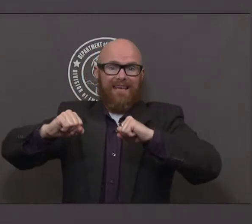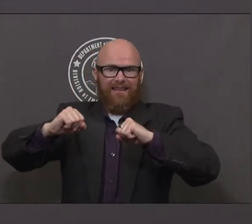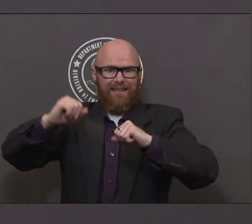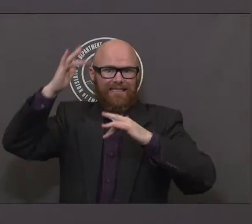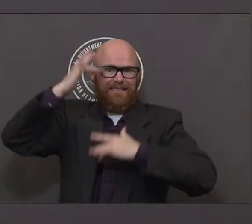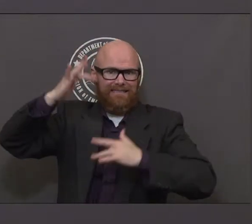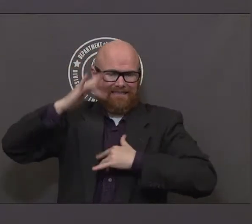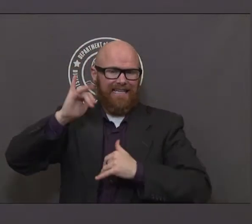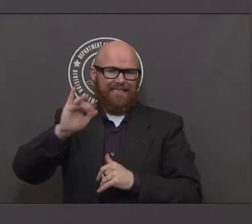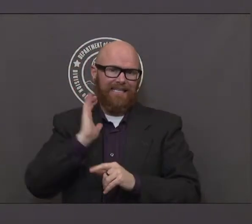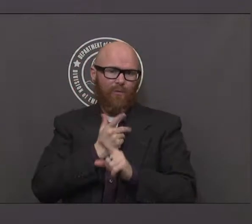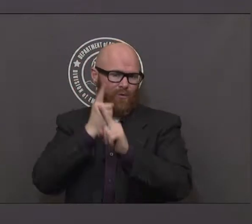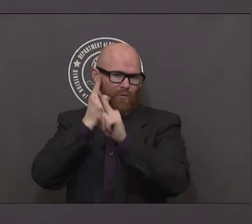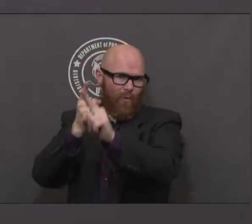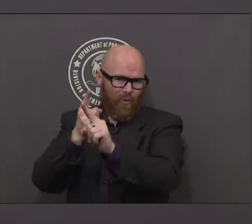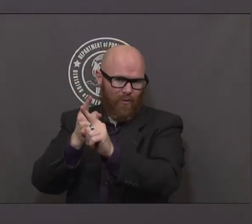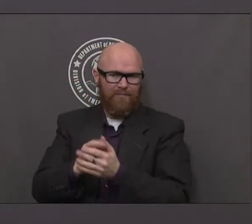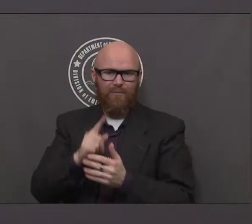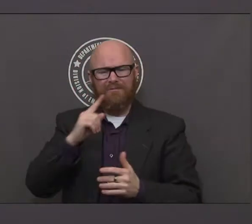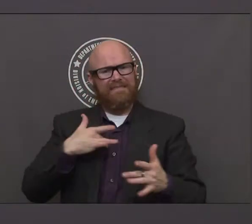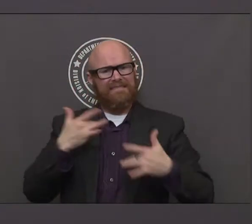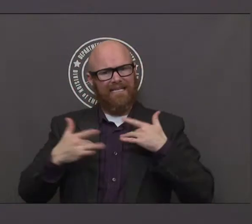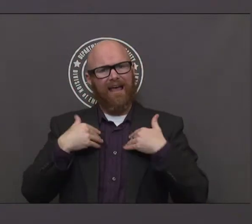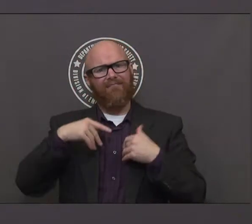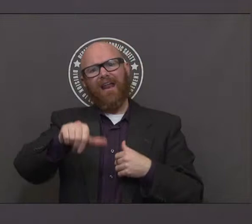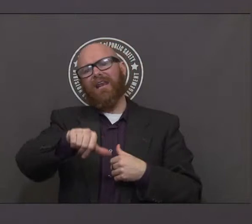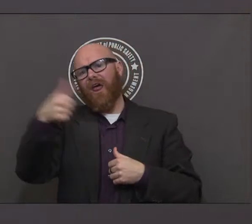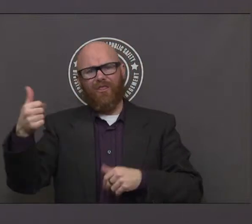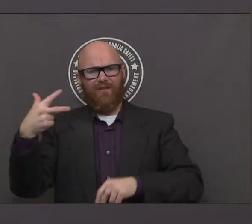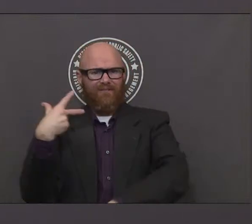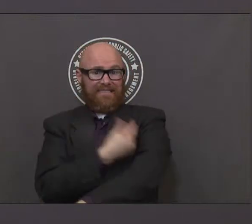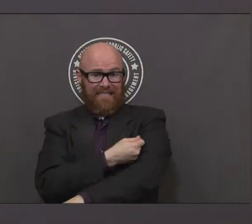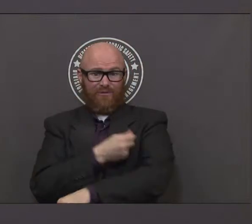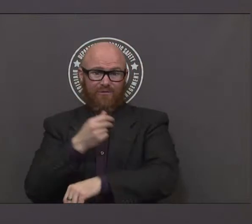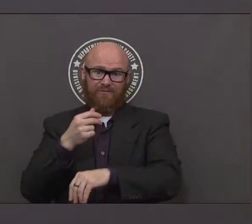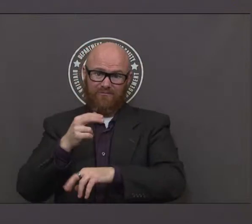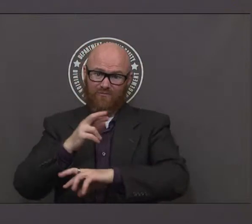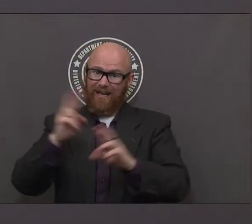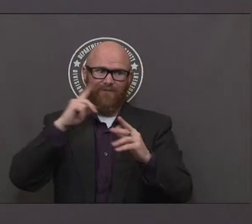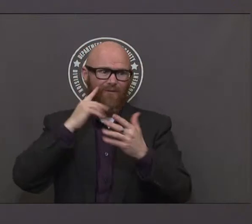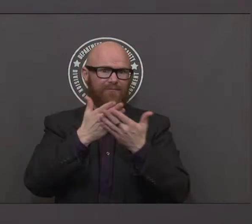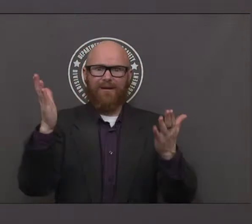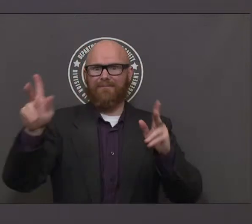goal. So it's really exciting to get another vaccine on board.